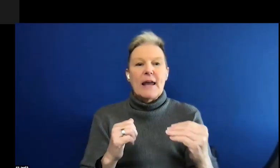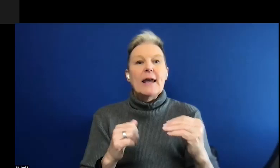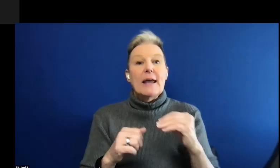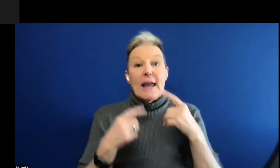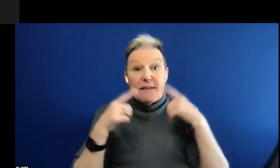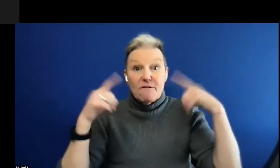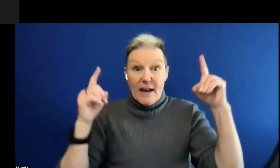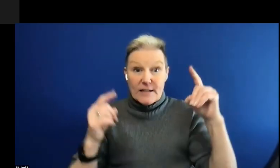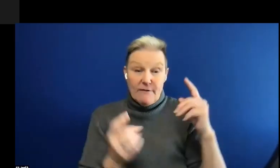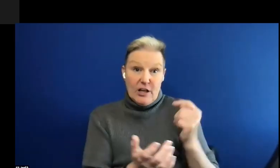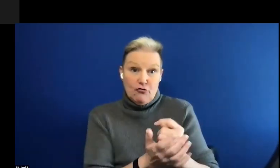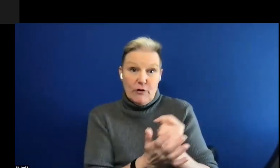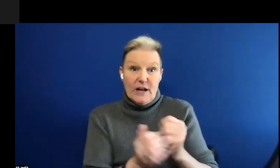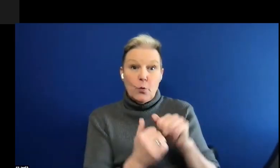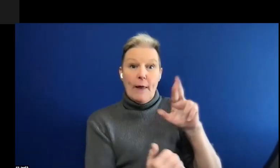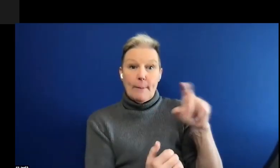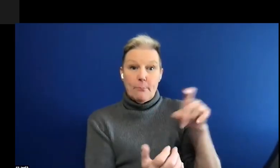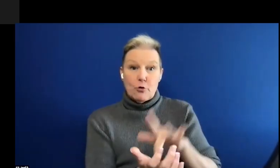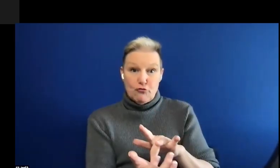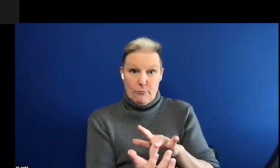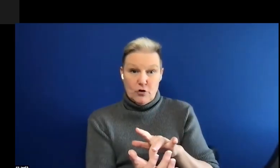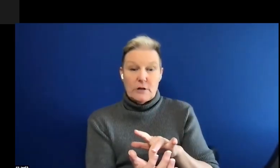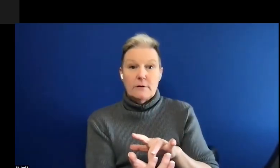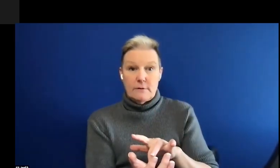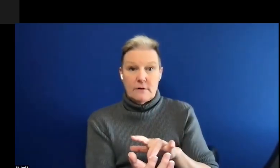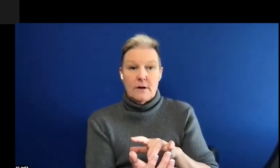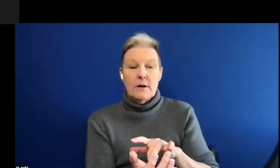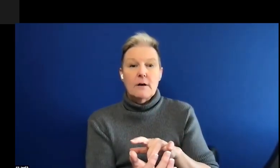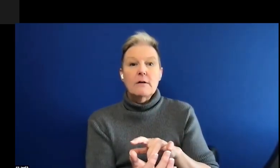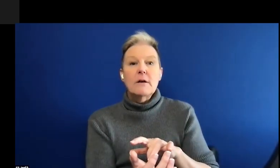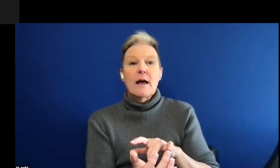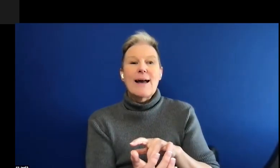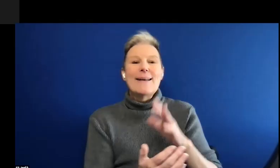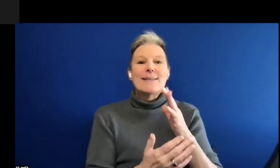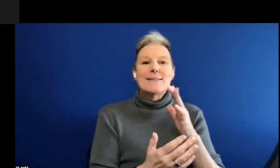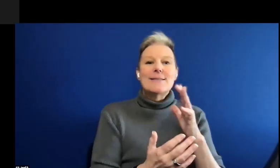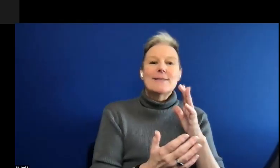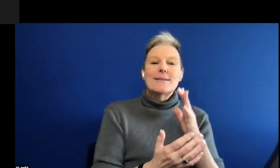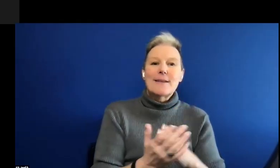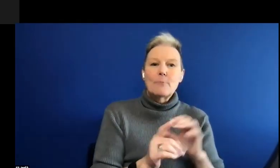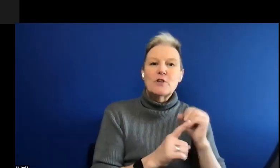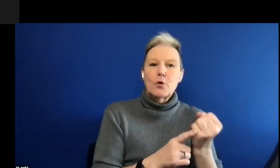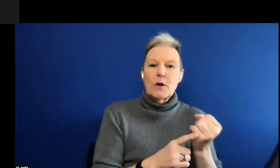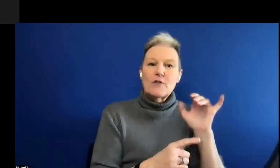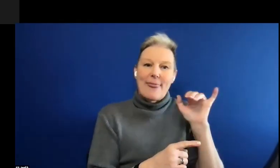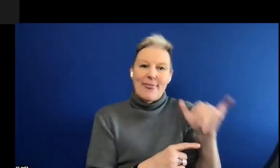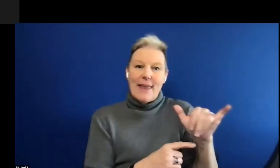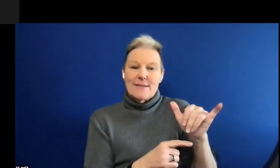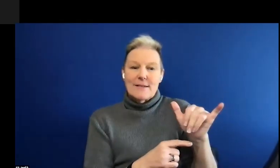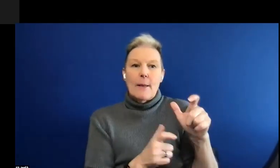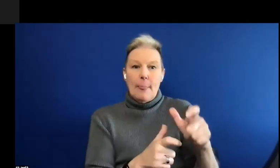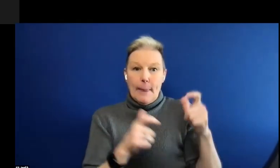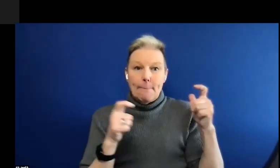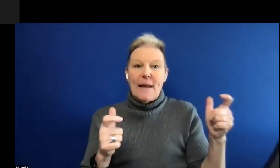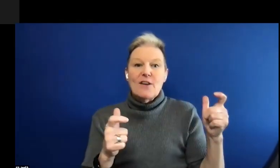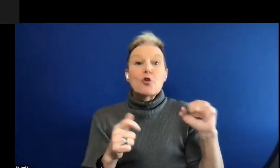treated with prescription drugs. And in some cases, that's the major and